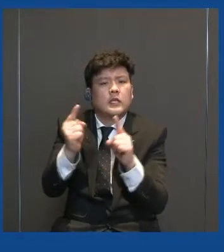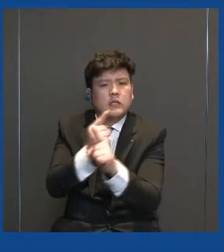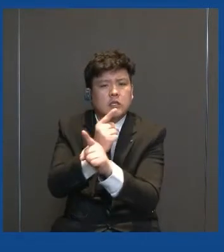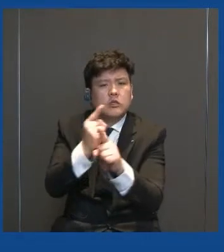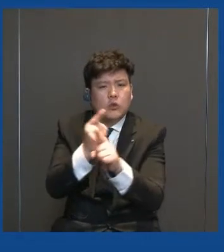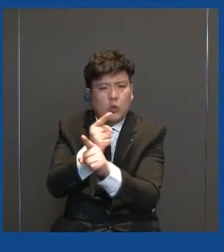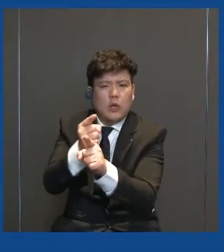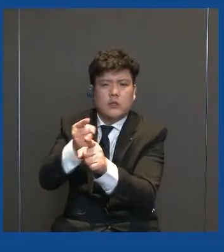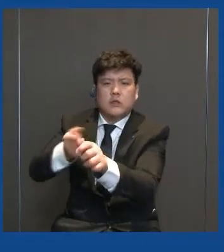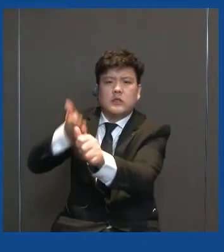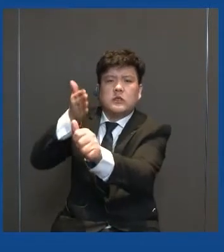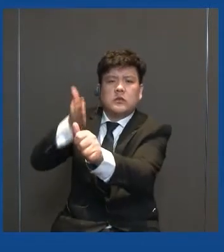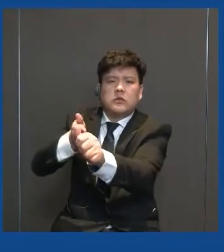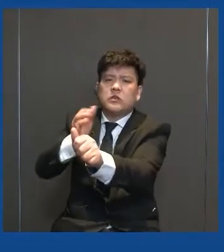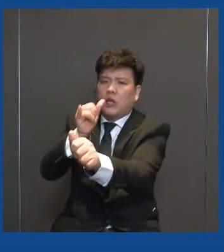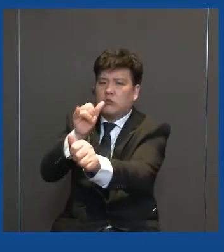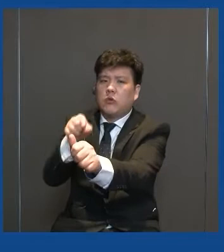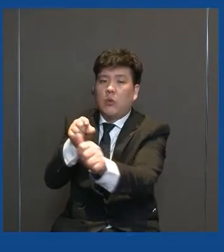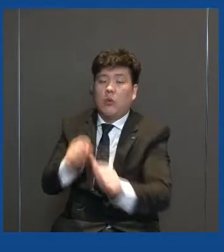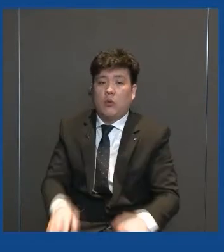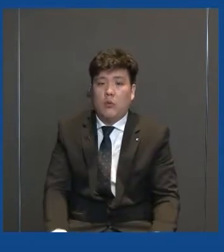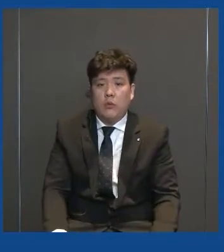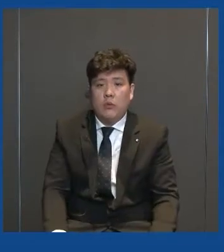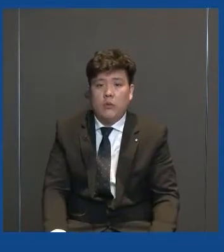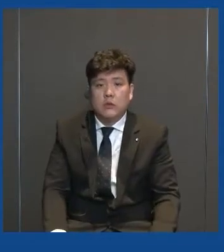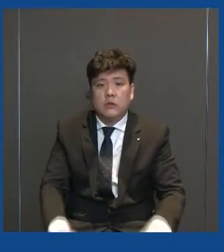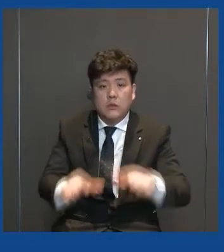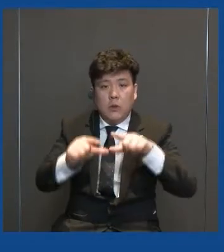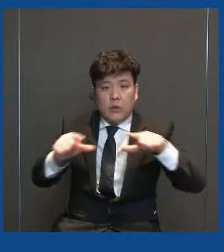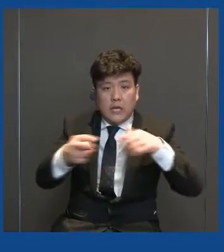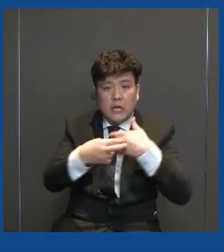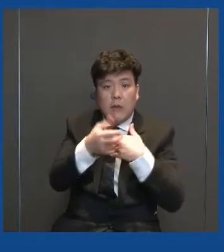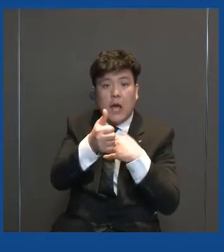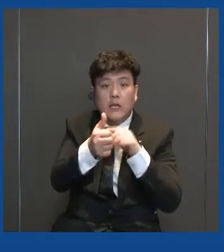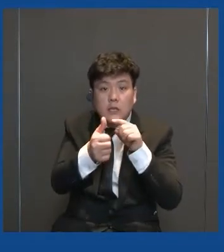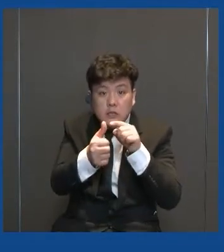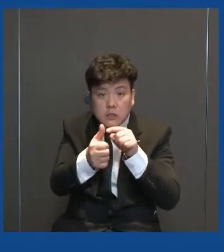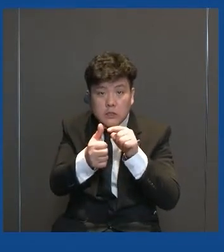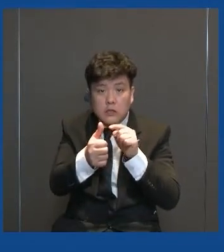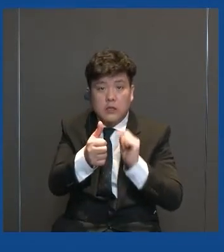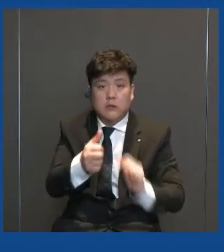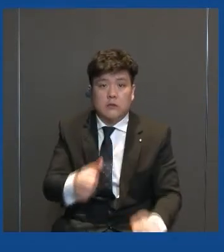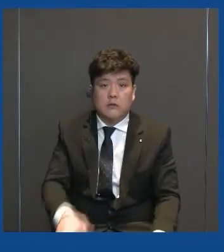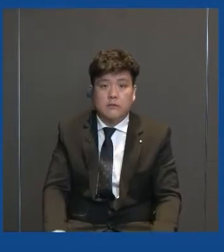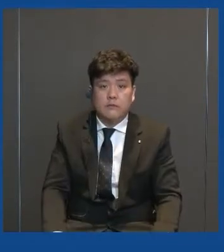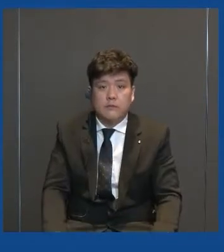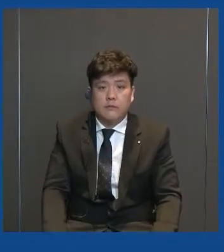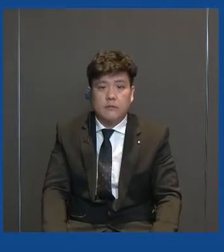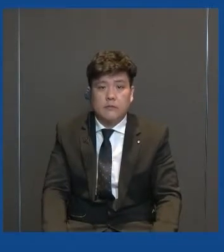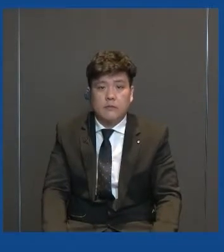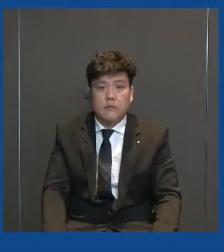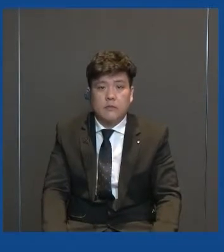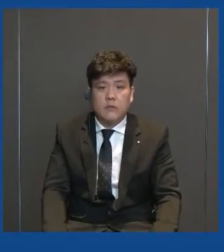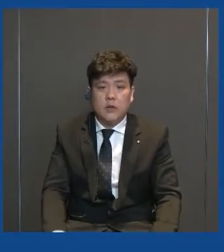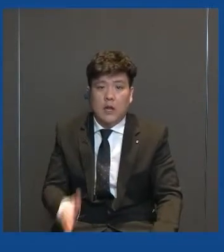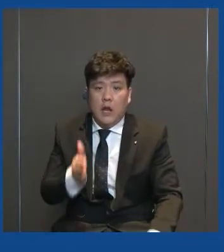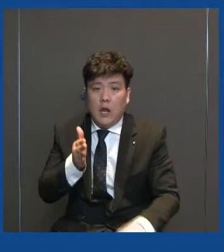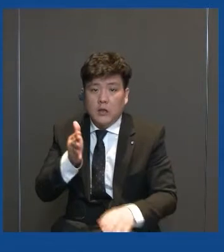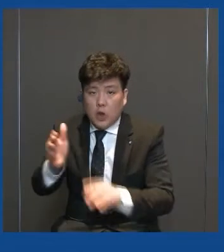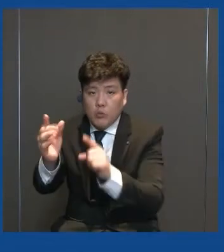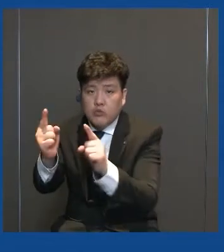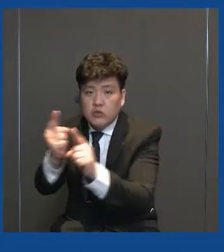the gatekeepers for more specialized treatment. In relation to the elderly, who often have